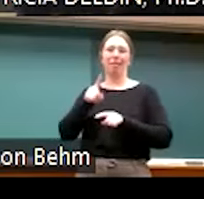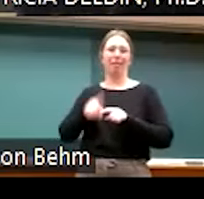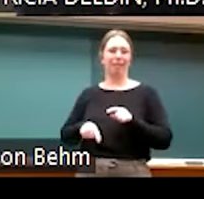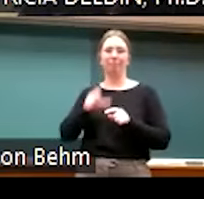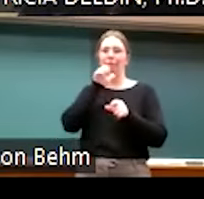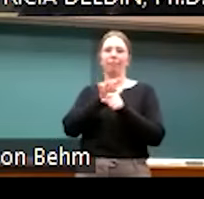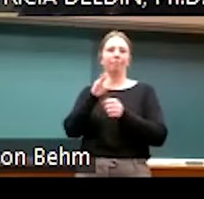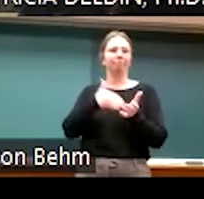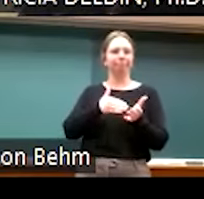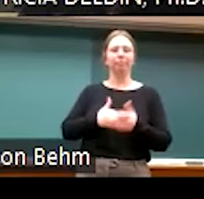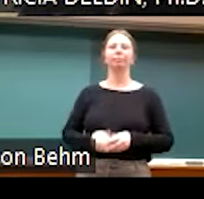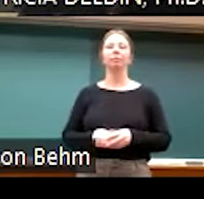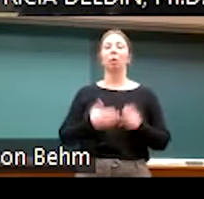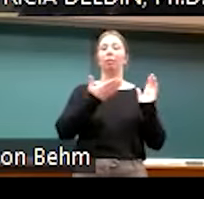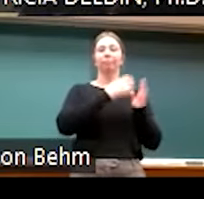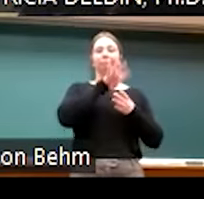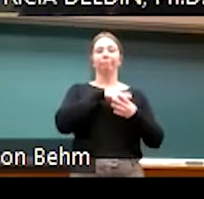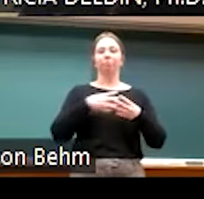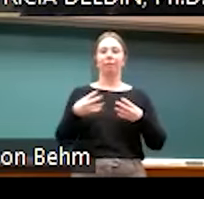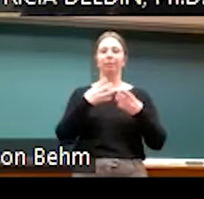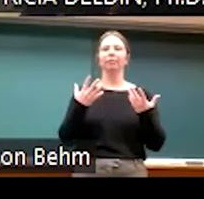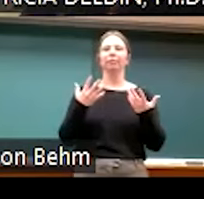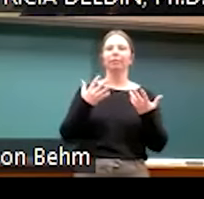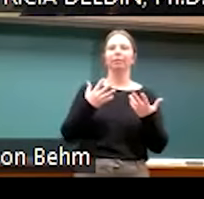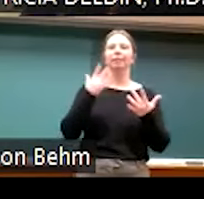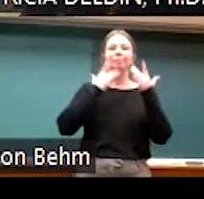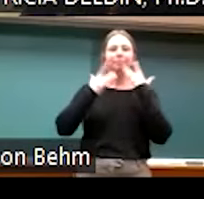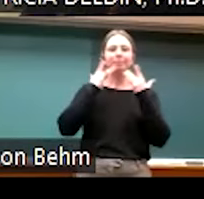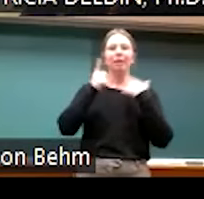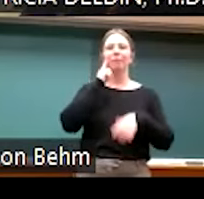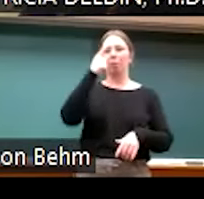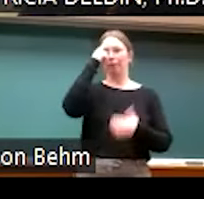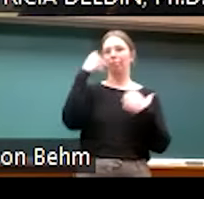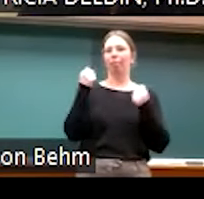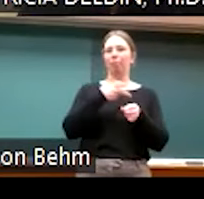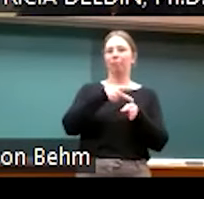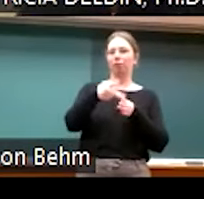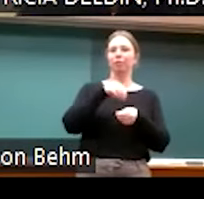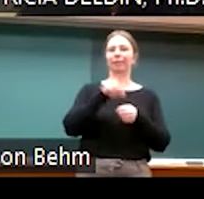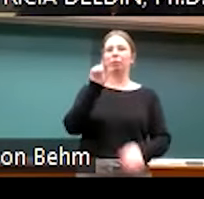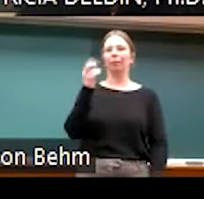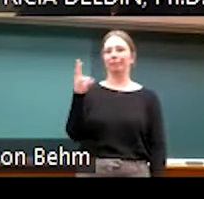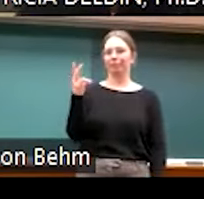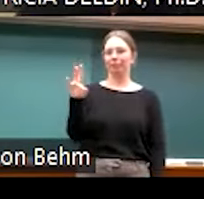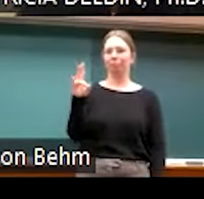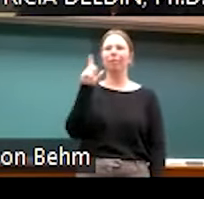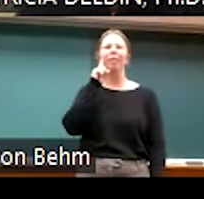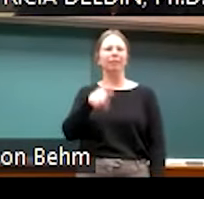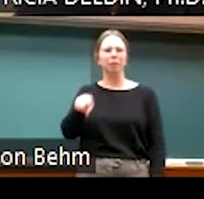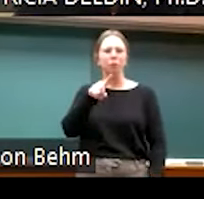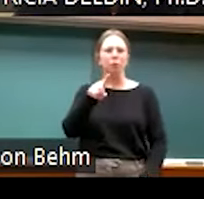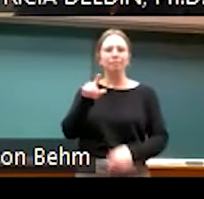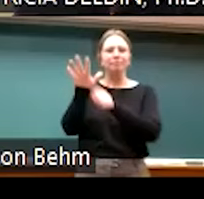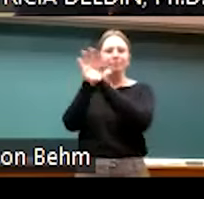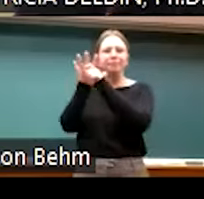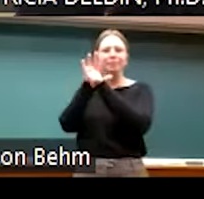health professional shortage for mental health by county in 2017. And I think you guys are right around here, but